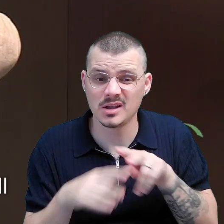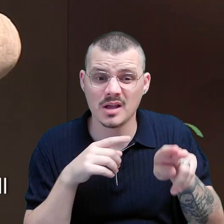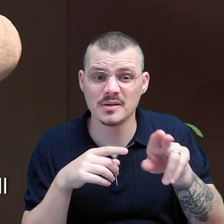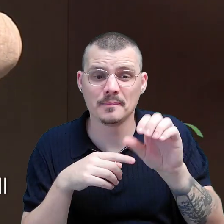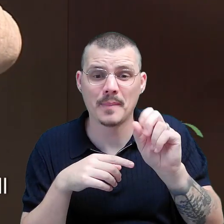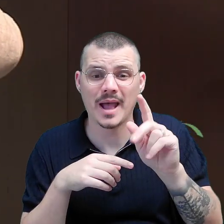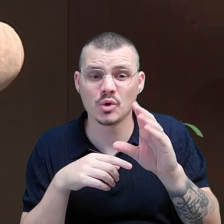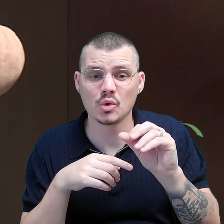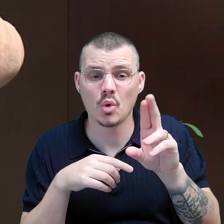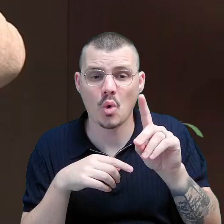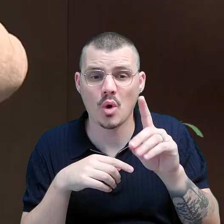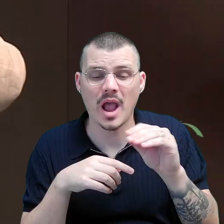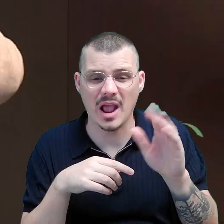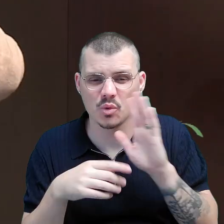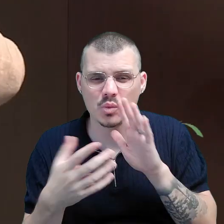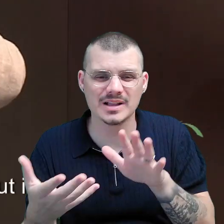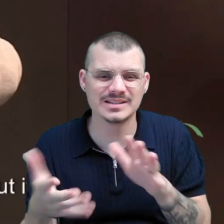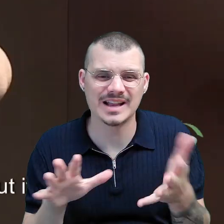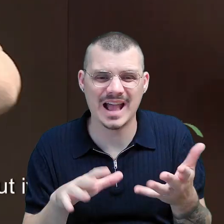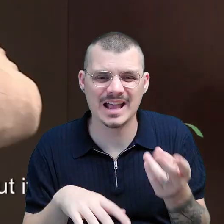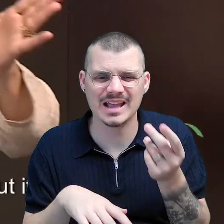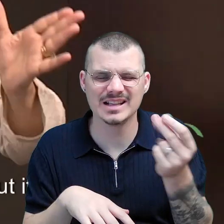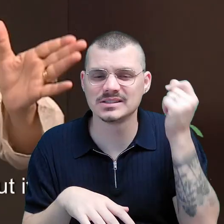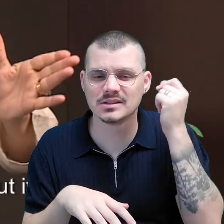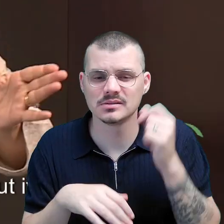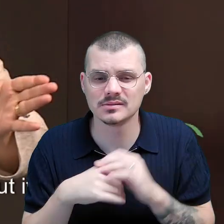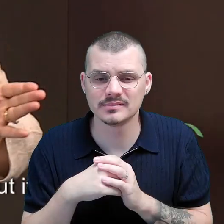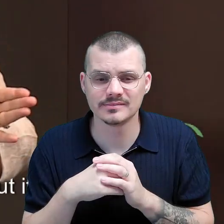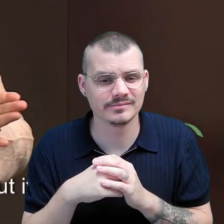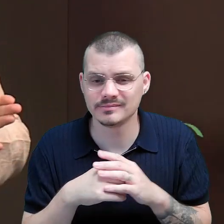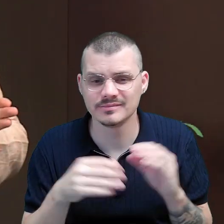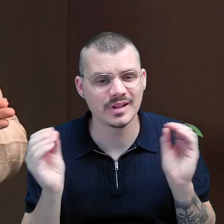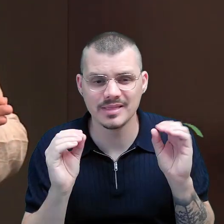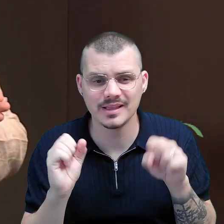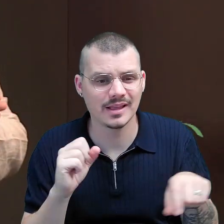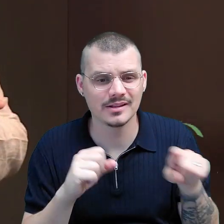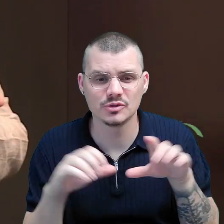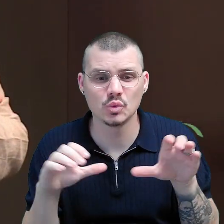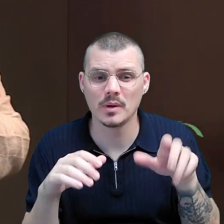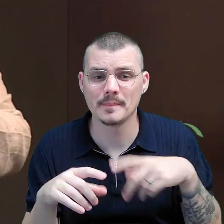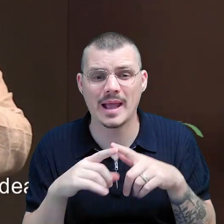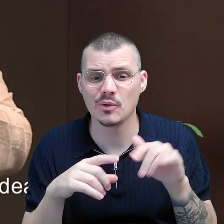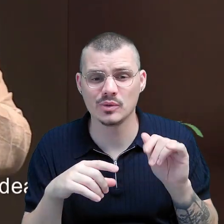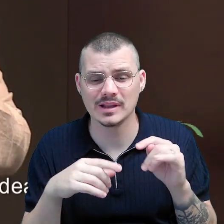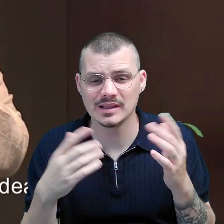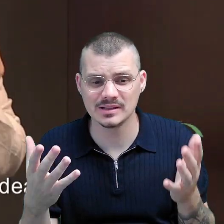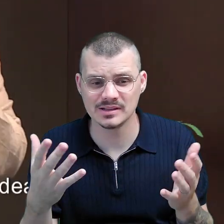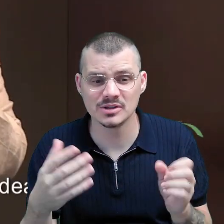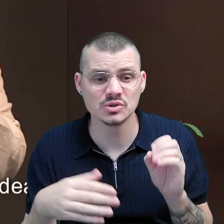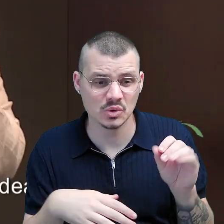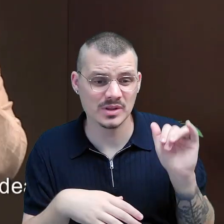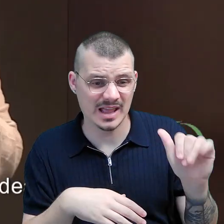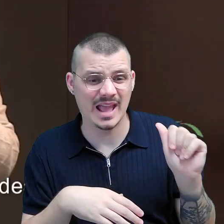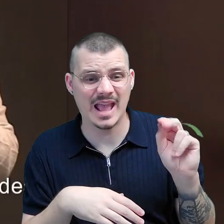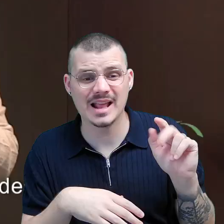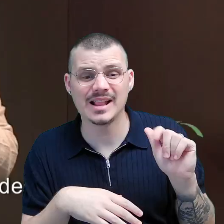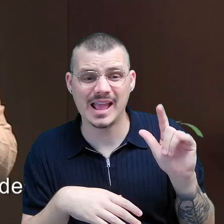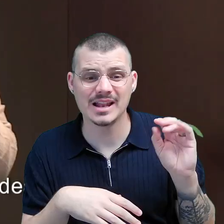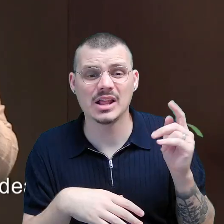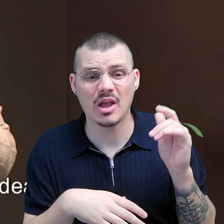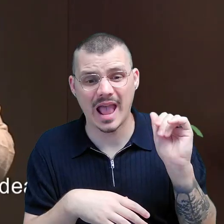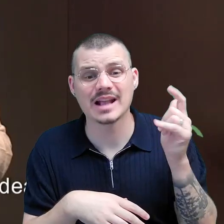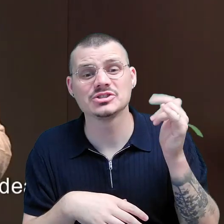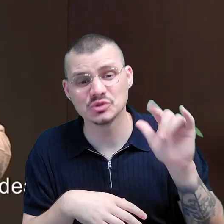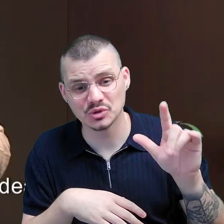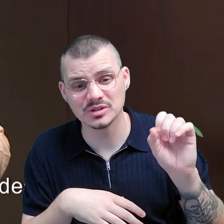cord, and the person will die instantly, and there's nothing anybody can do about it. So atlantoaxial subluxation